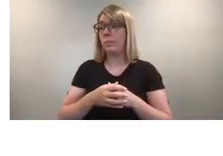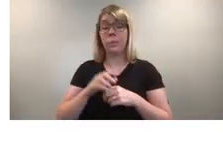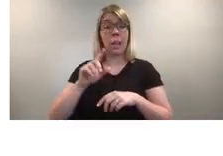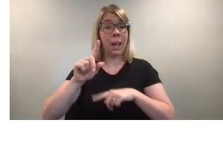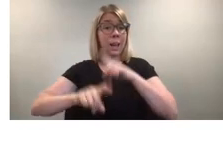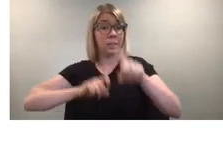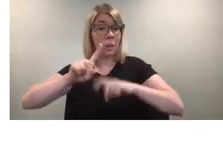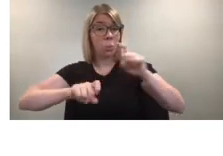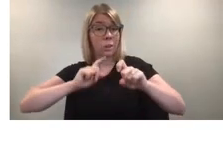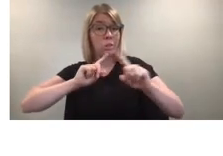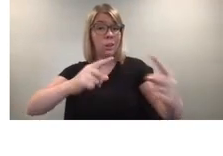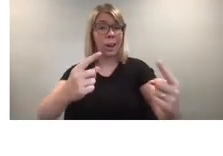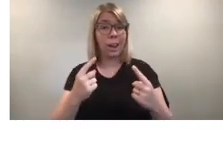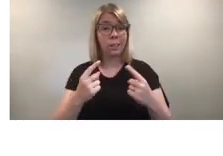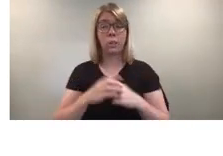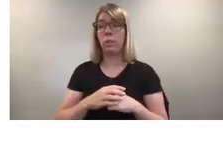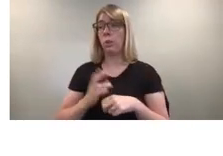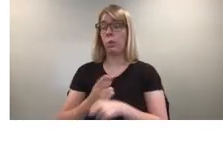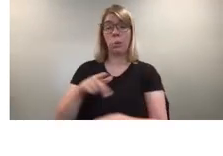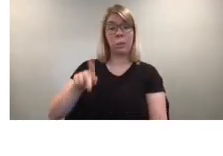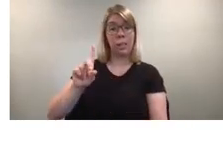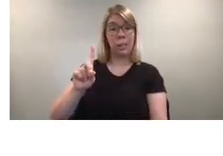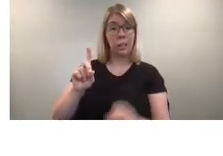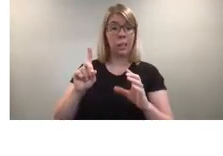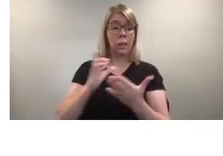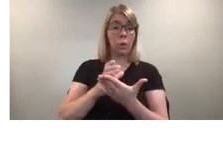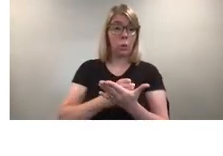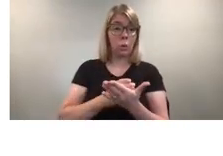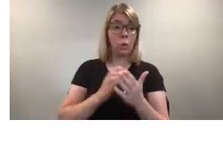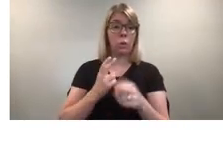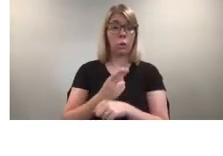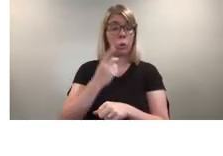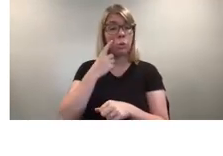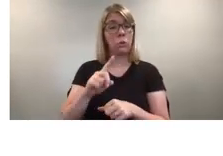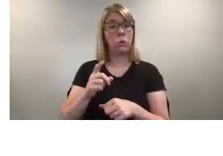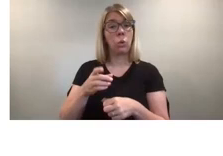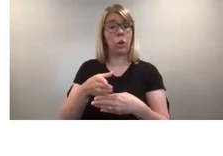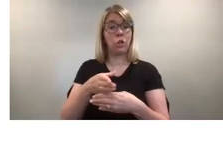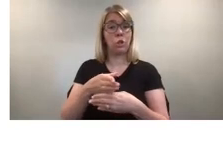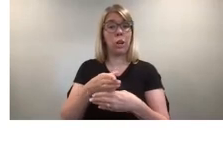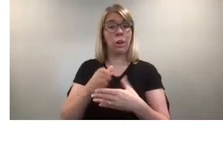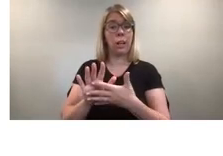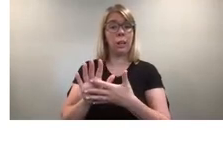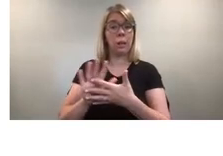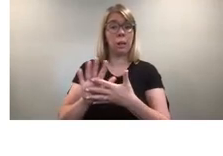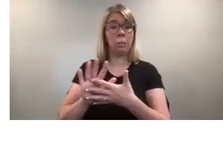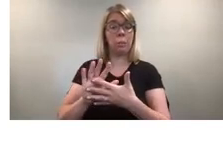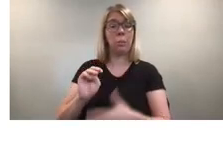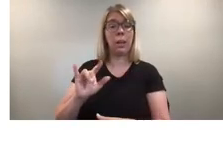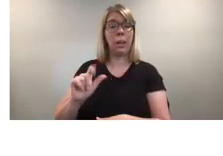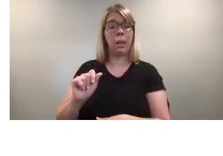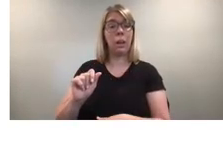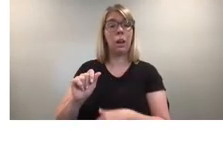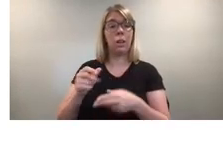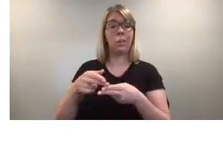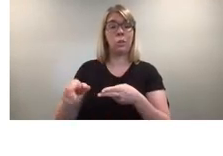answering used in PD courses, easy to share media with short explanation. Liked it a lot, but we've had tech issues. That's